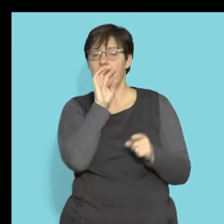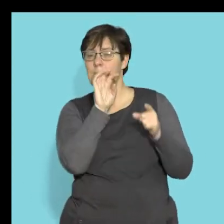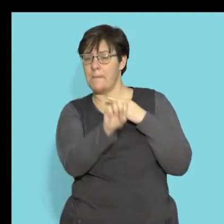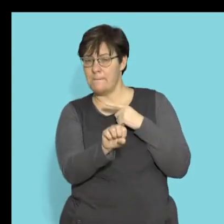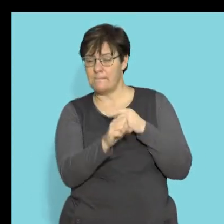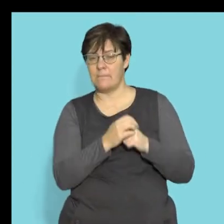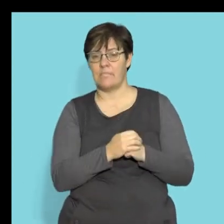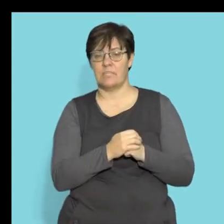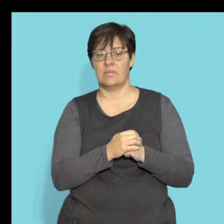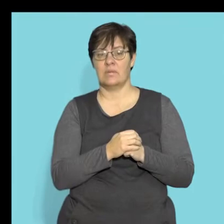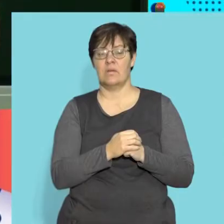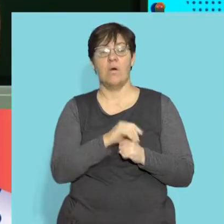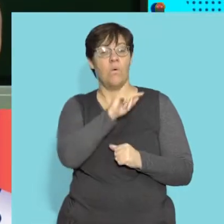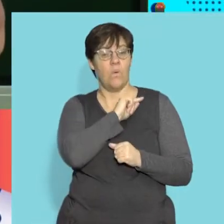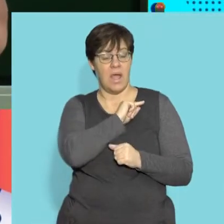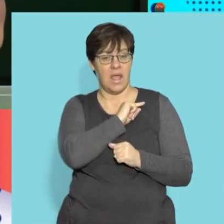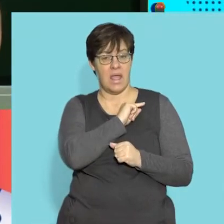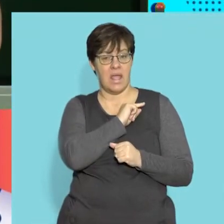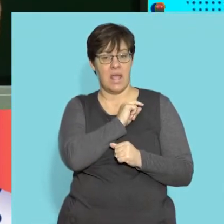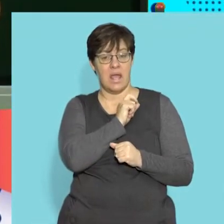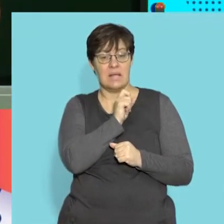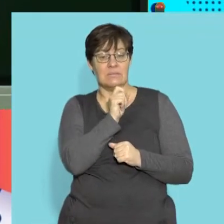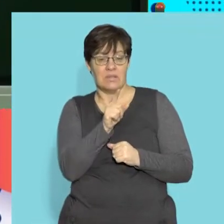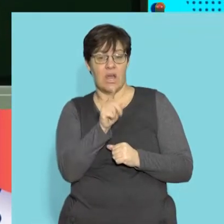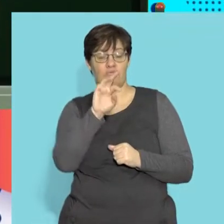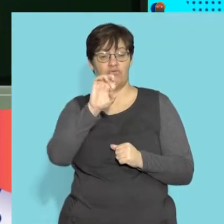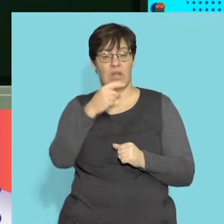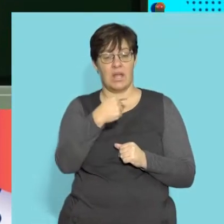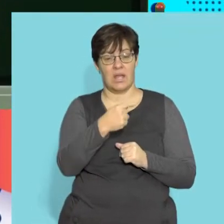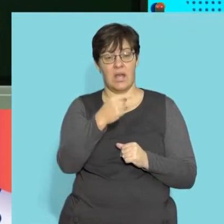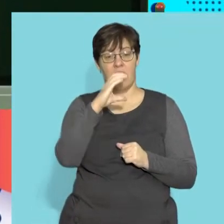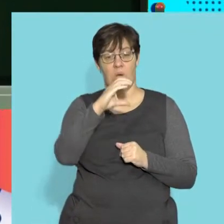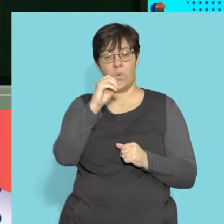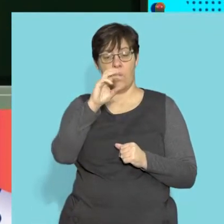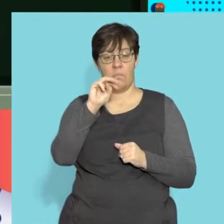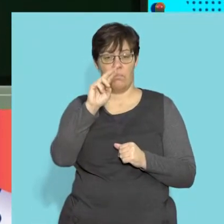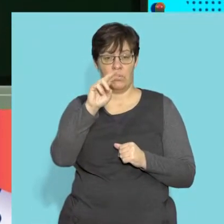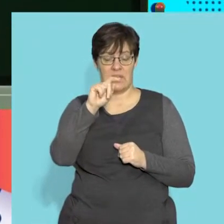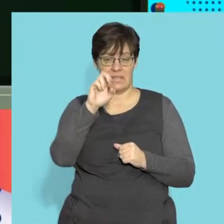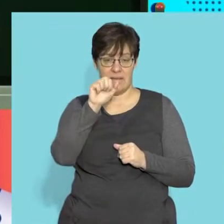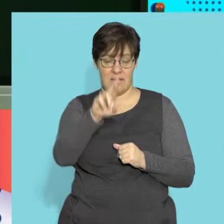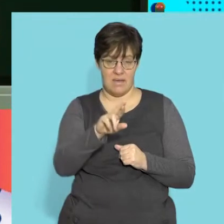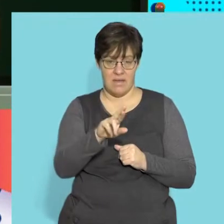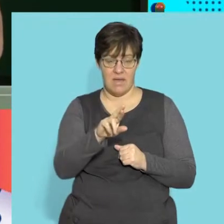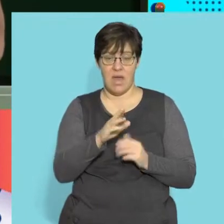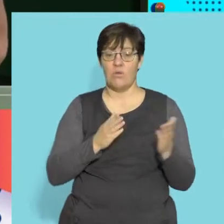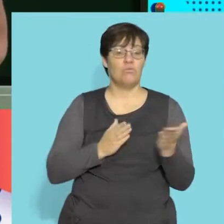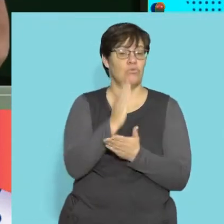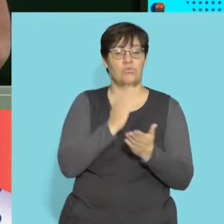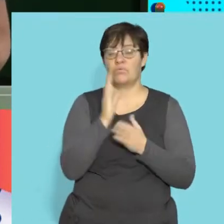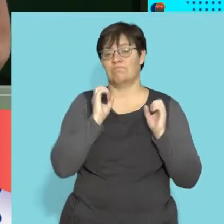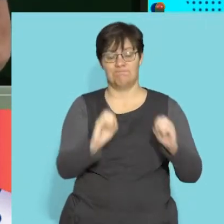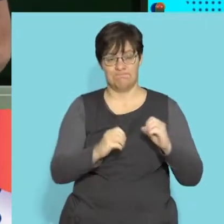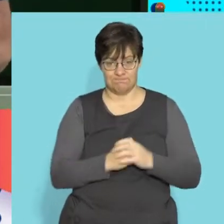we'll find at that point, because of the split ring commutator, there's no current that is